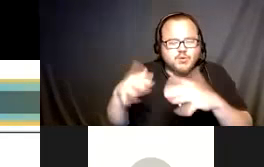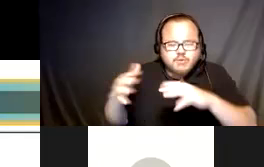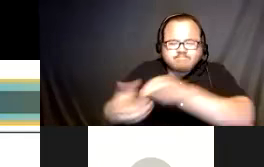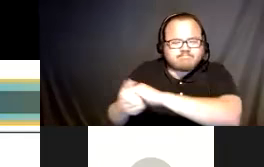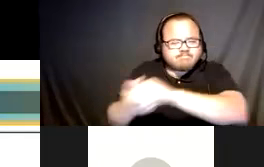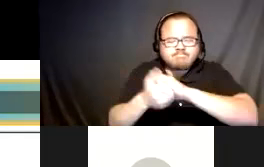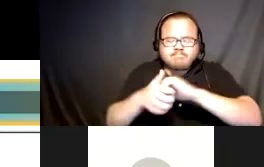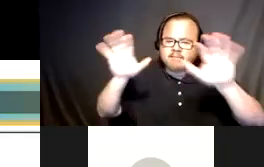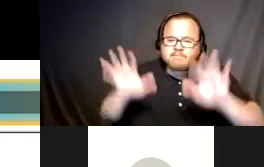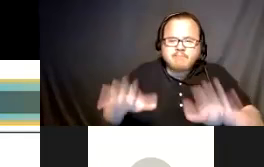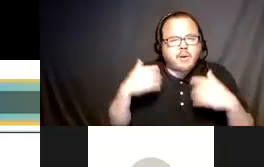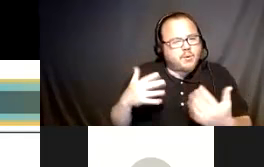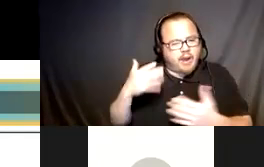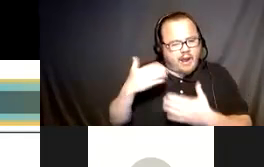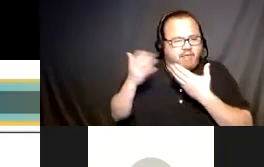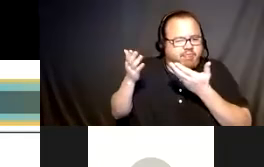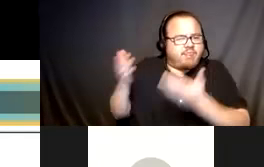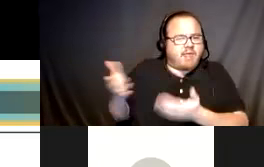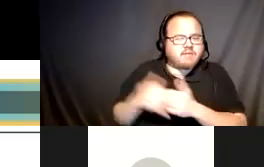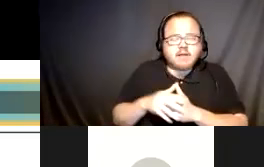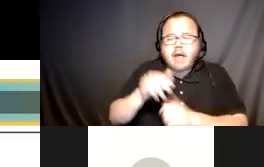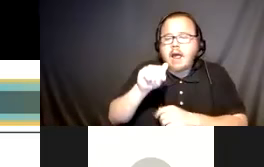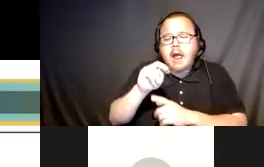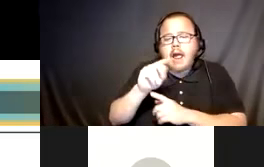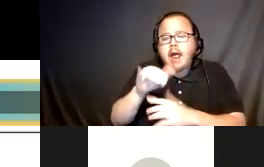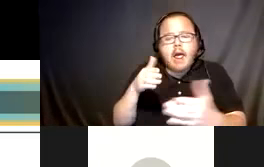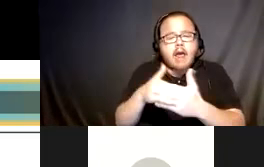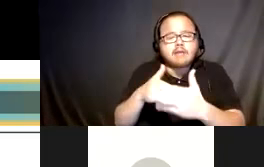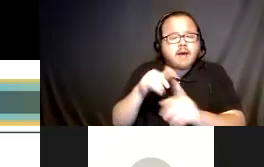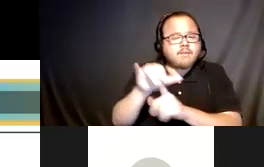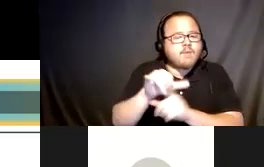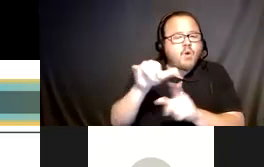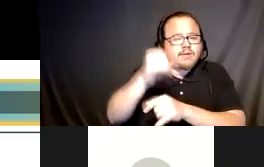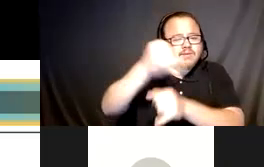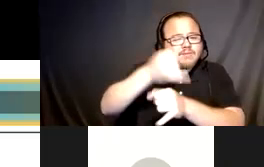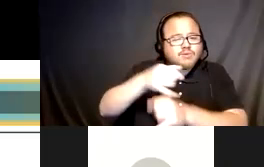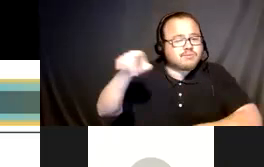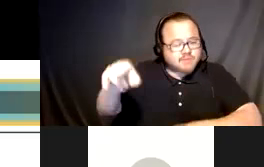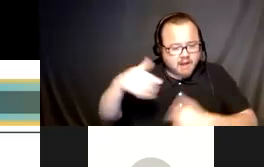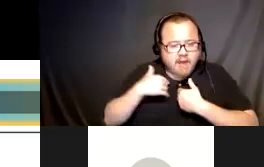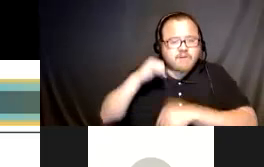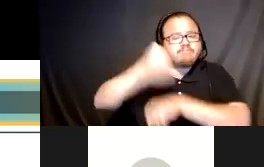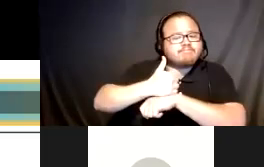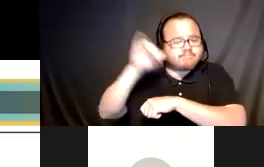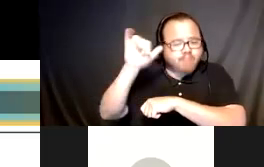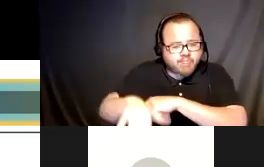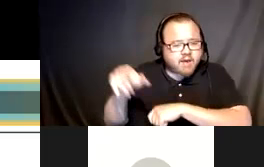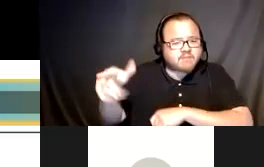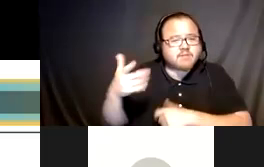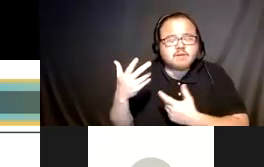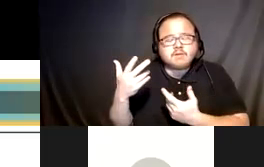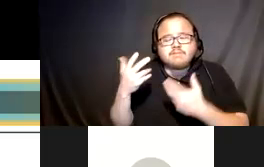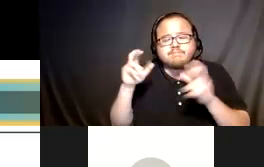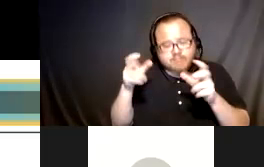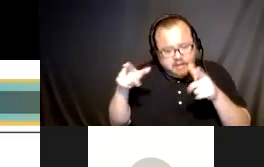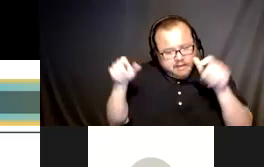that they have there. So the Anti-Bullying Institute is one that they have that they not only